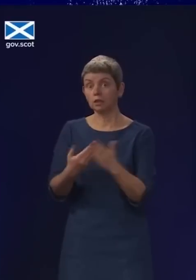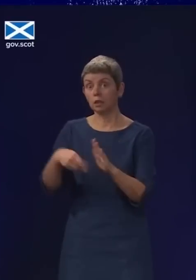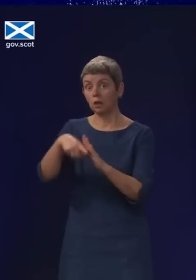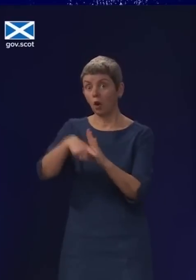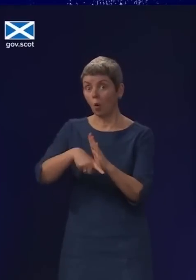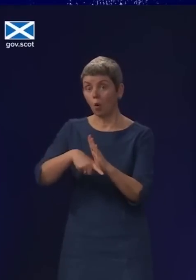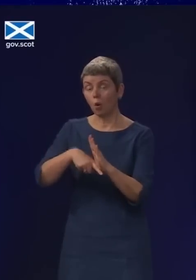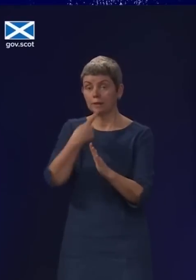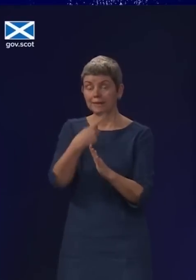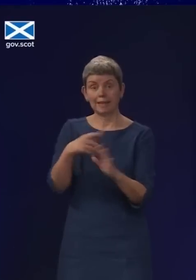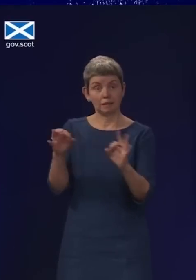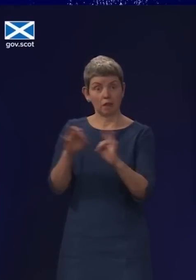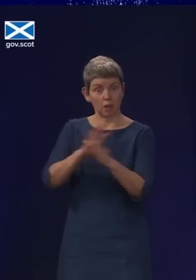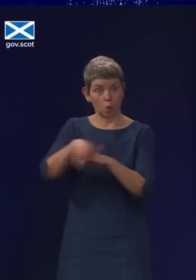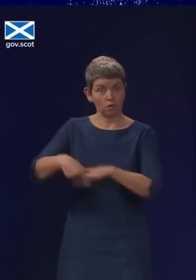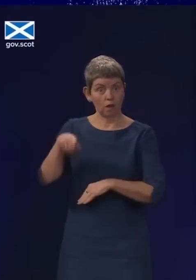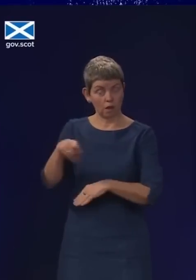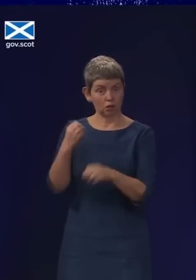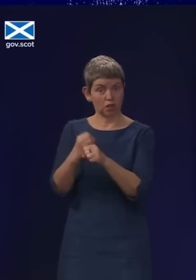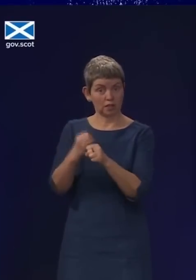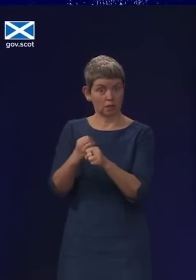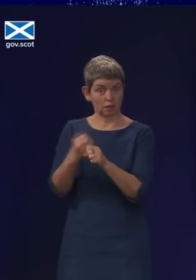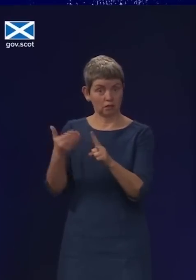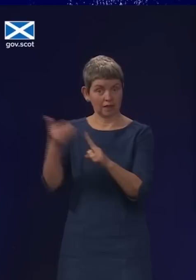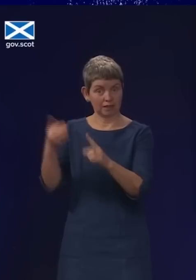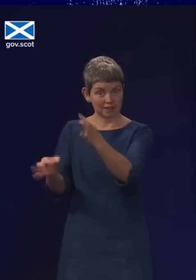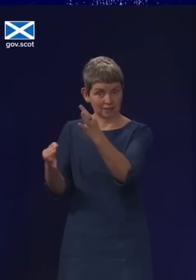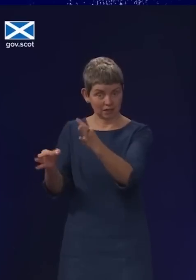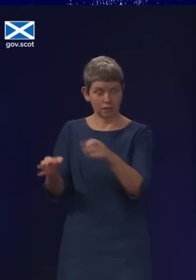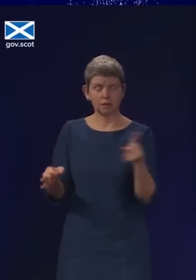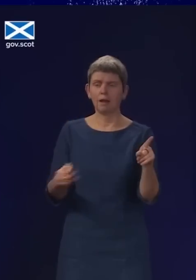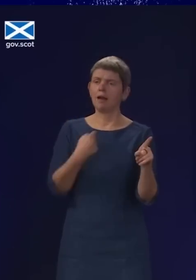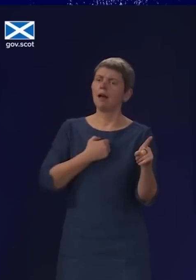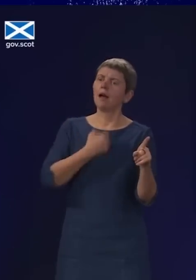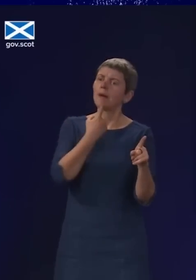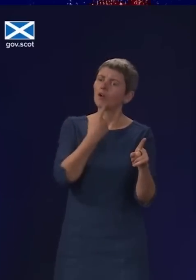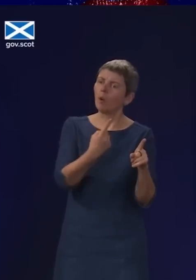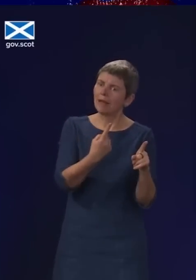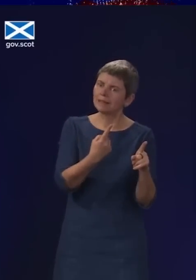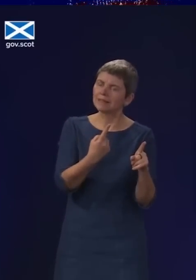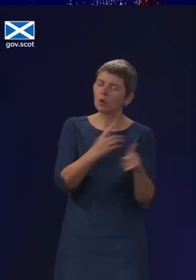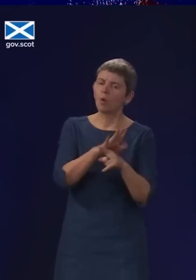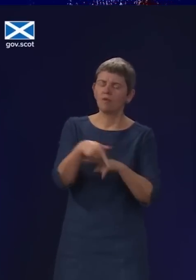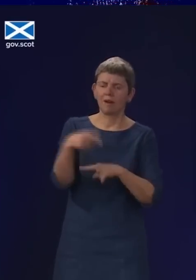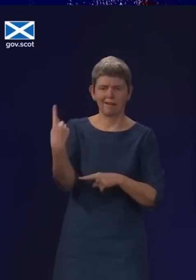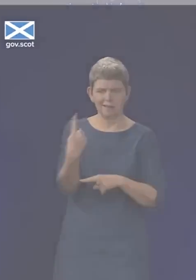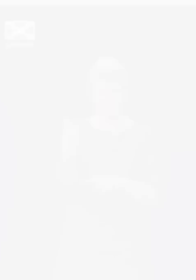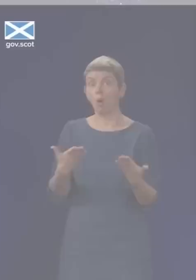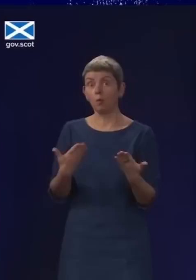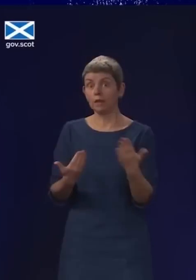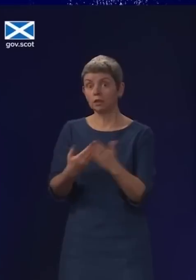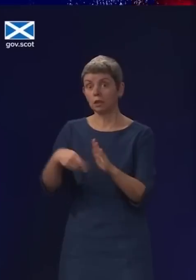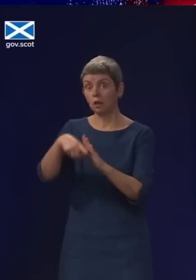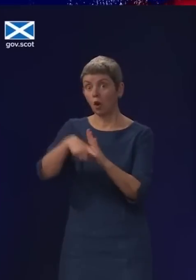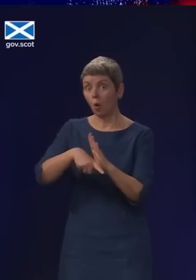My comments about her, the person being a rapist is in context of what should happen to them within the prison service.